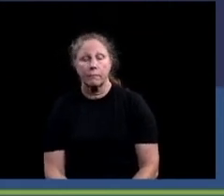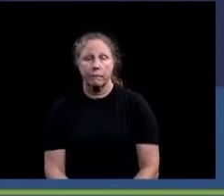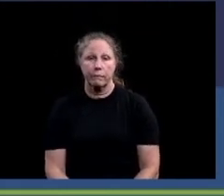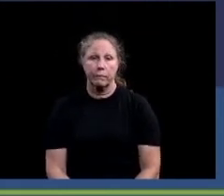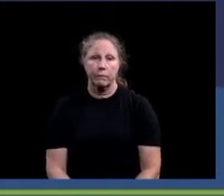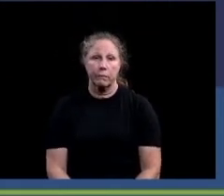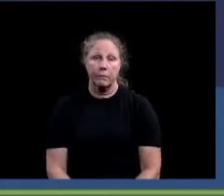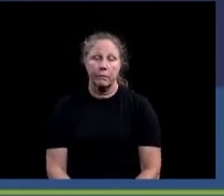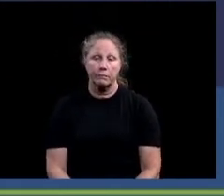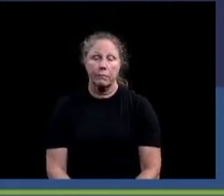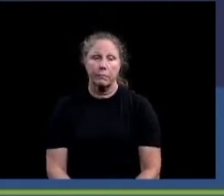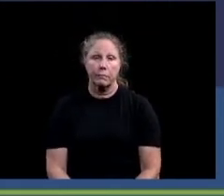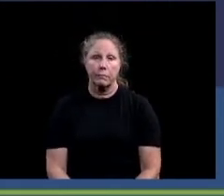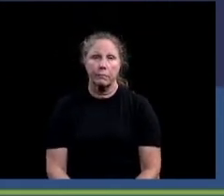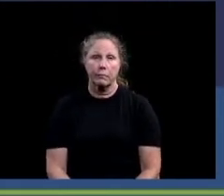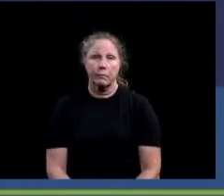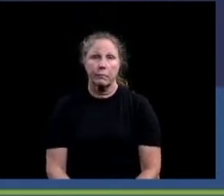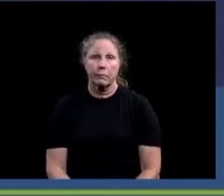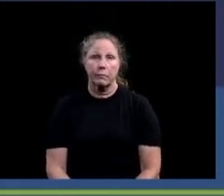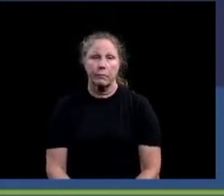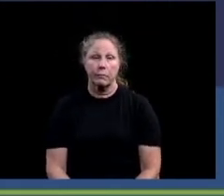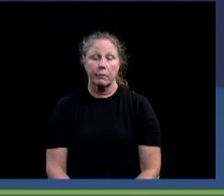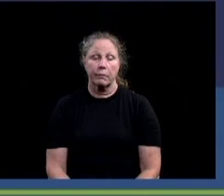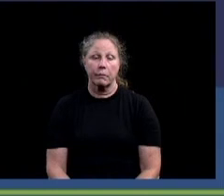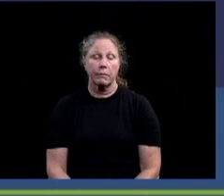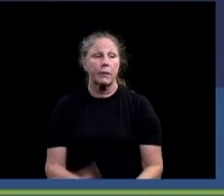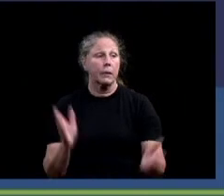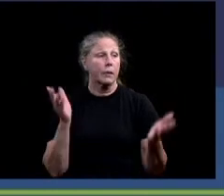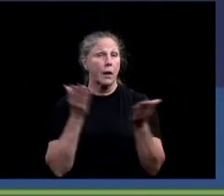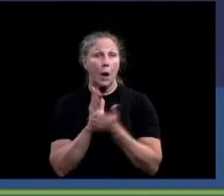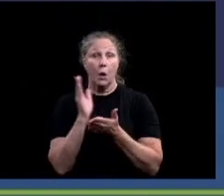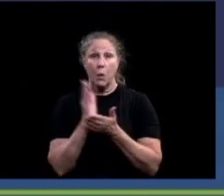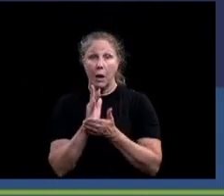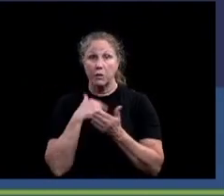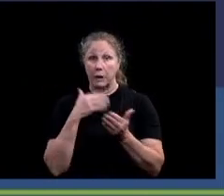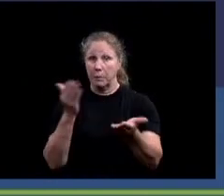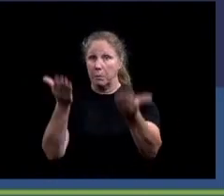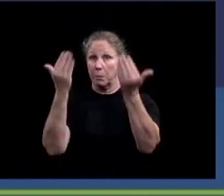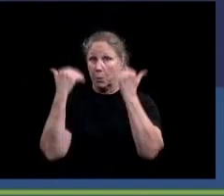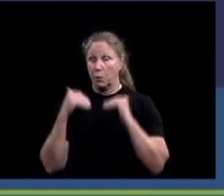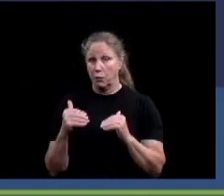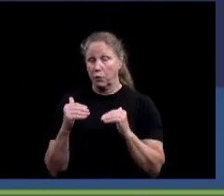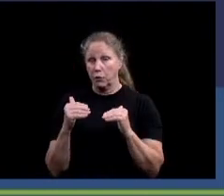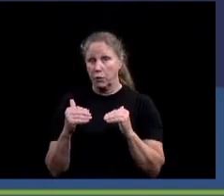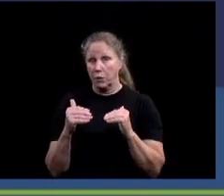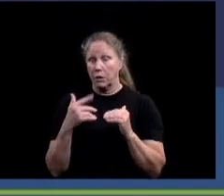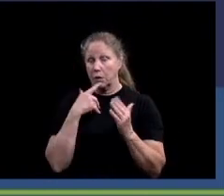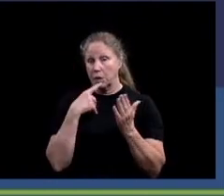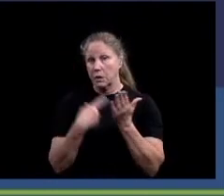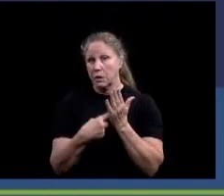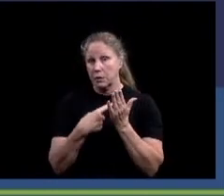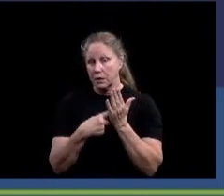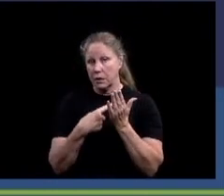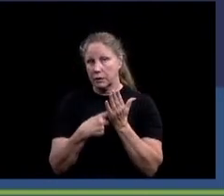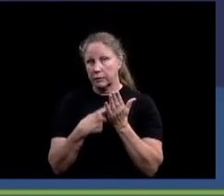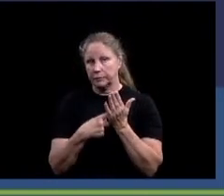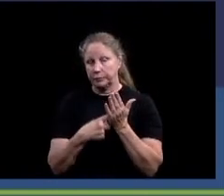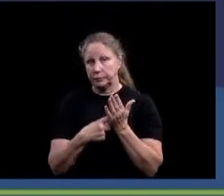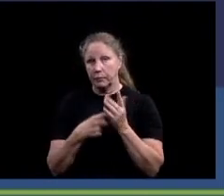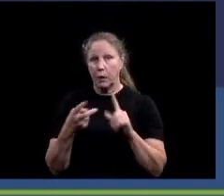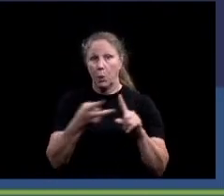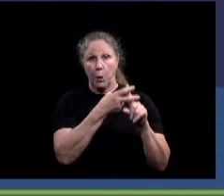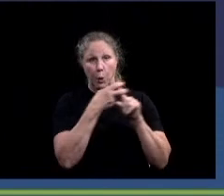All right. So I'd like to move along to talk about recruiting and hiring and our efforts in that